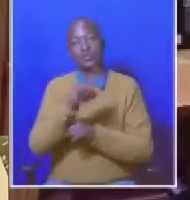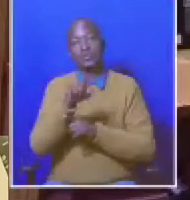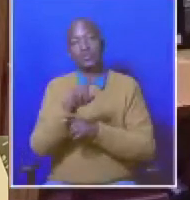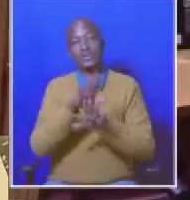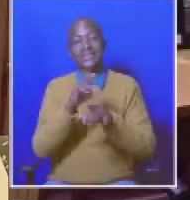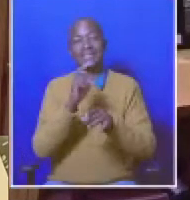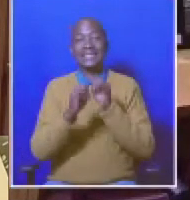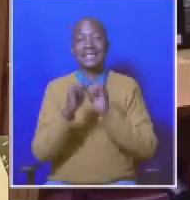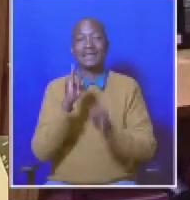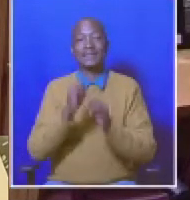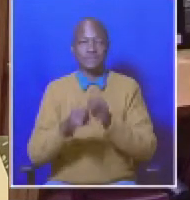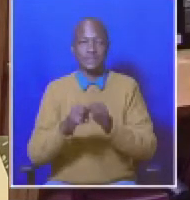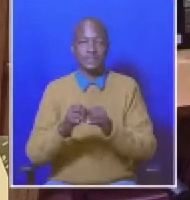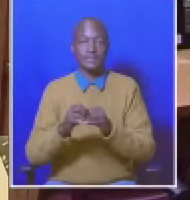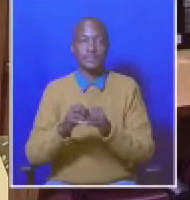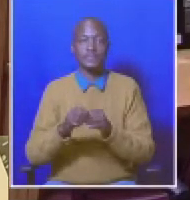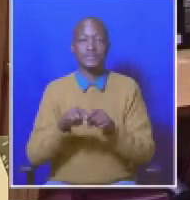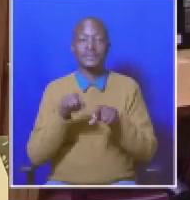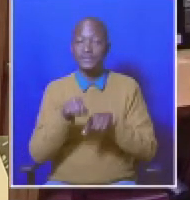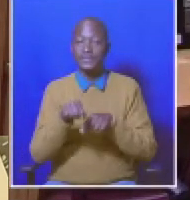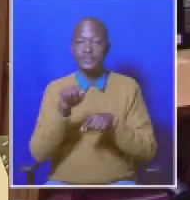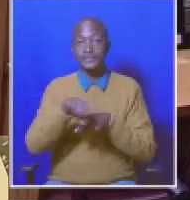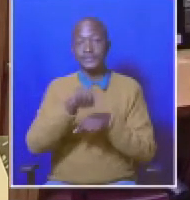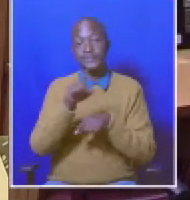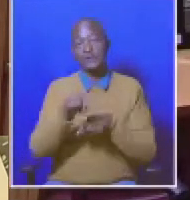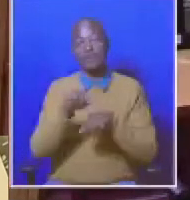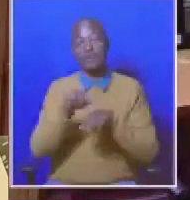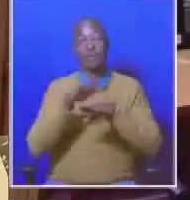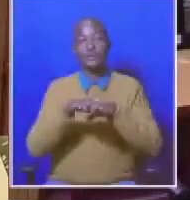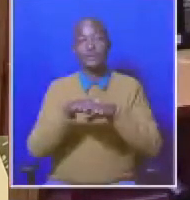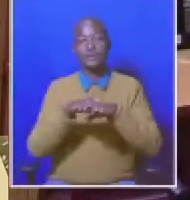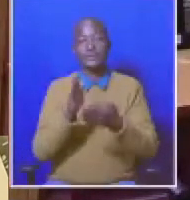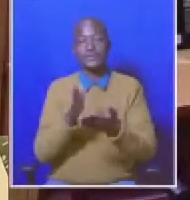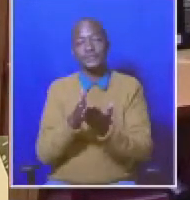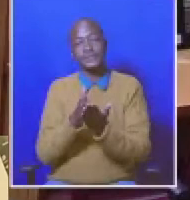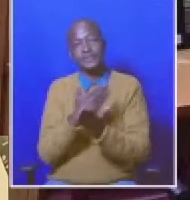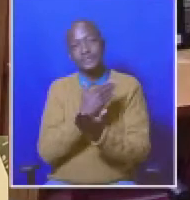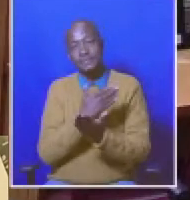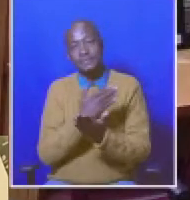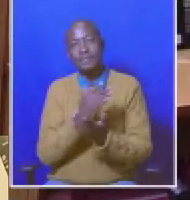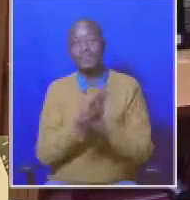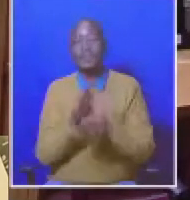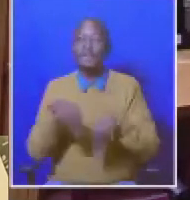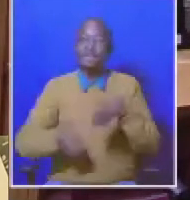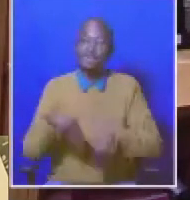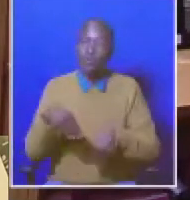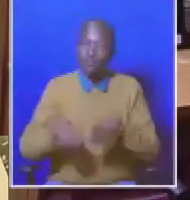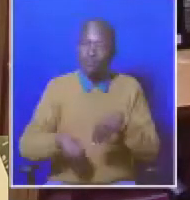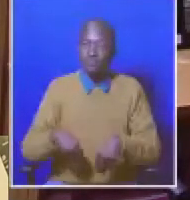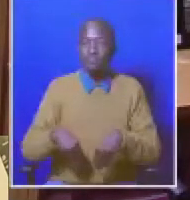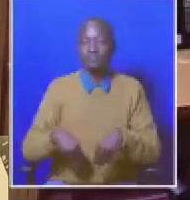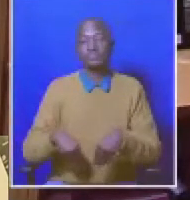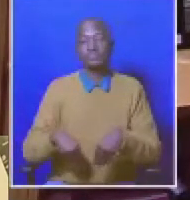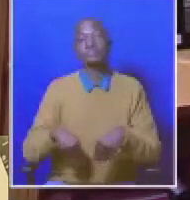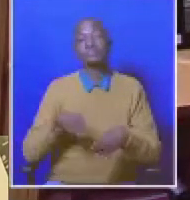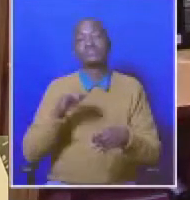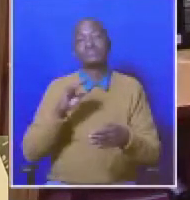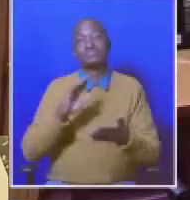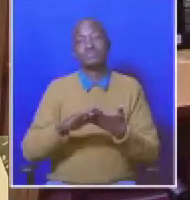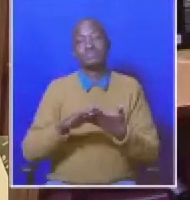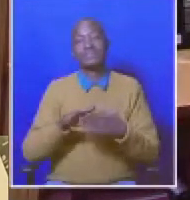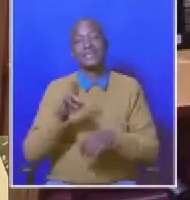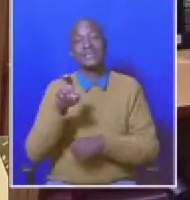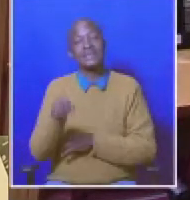11. And this is a question on eradication of fraud and or corruption and or